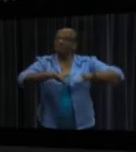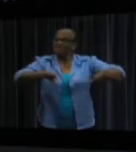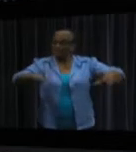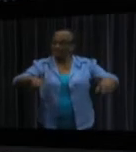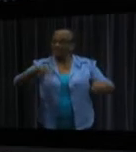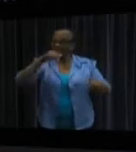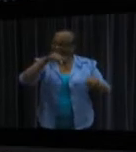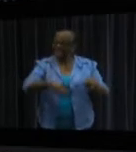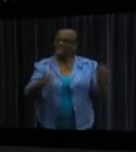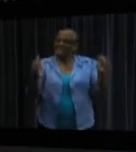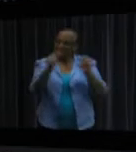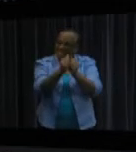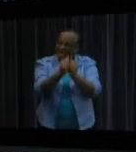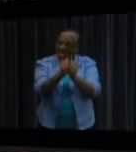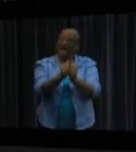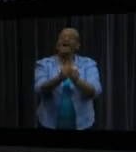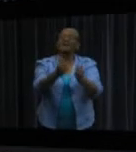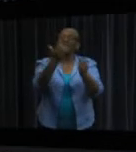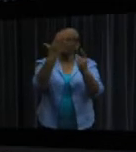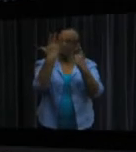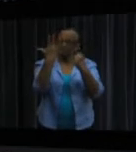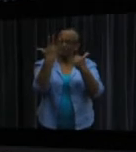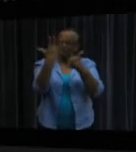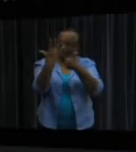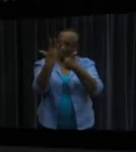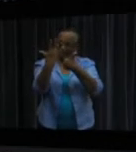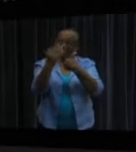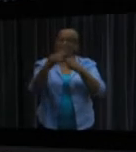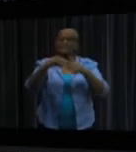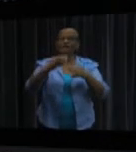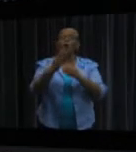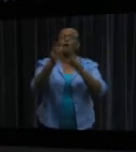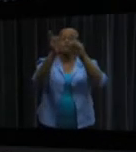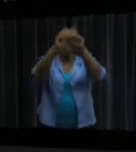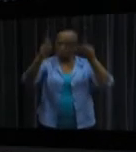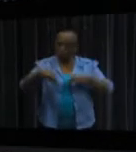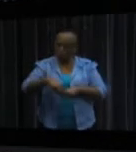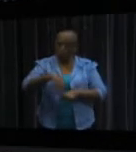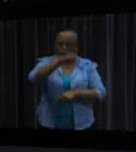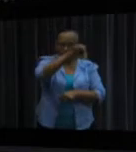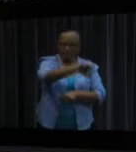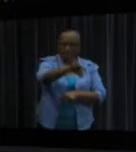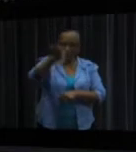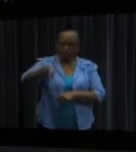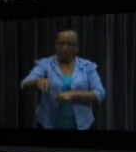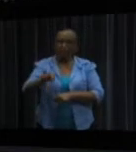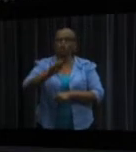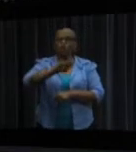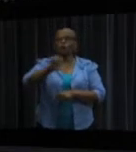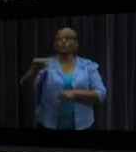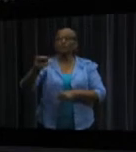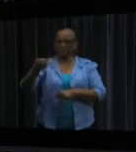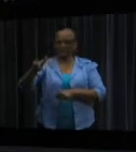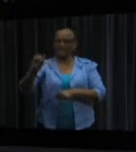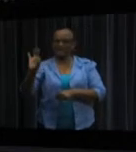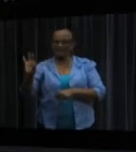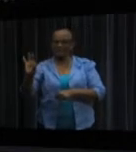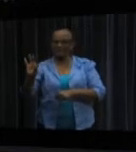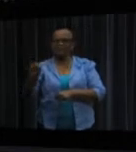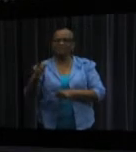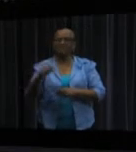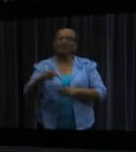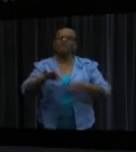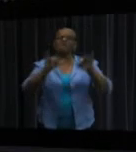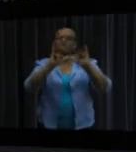a Difference has planted more than 65 trees this year in different locations.